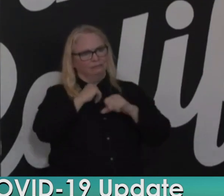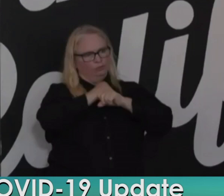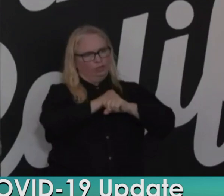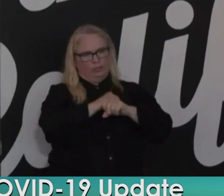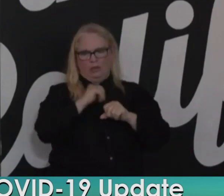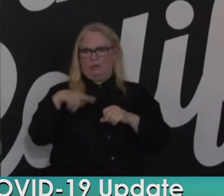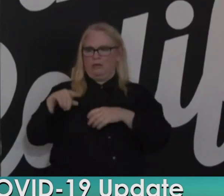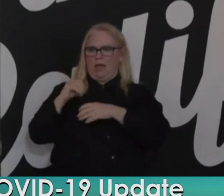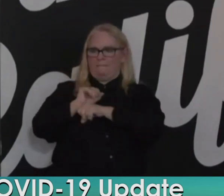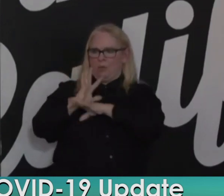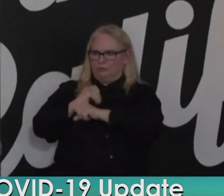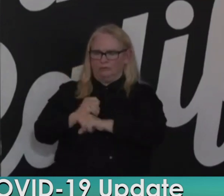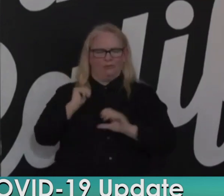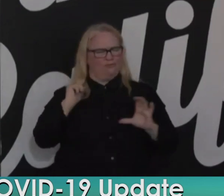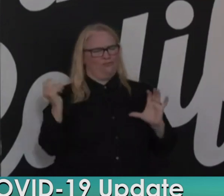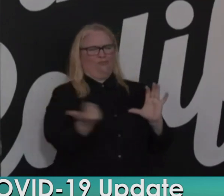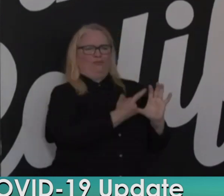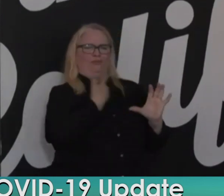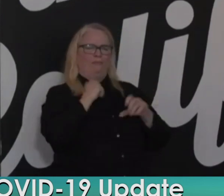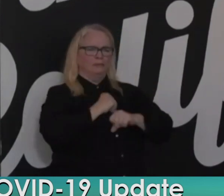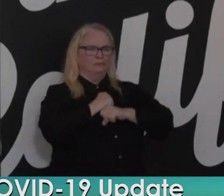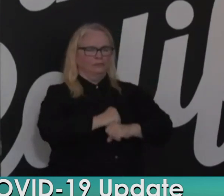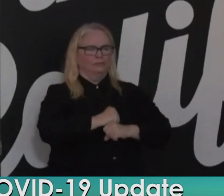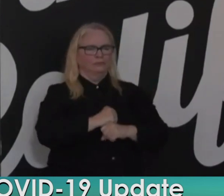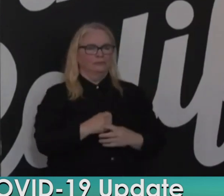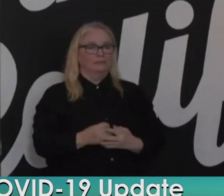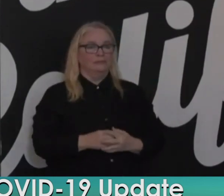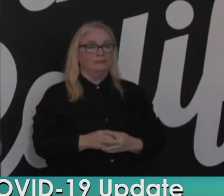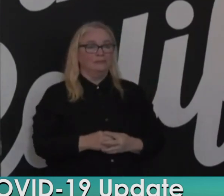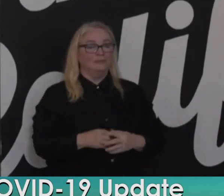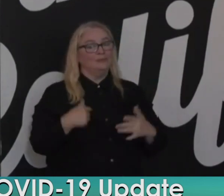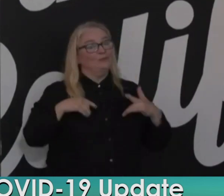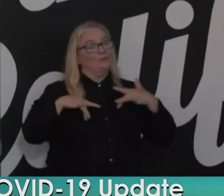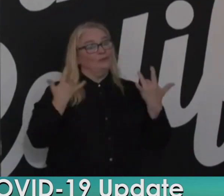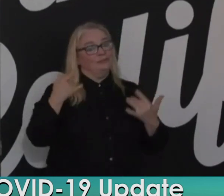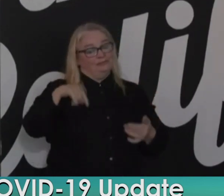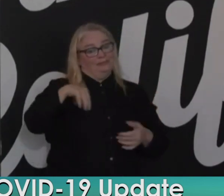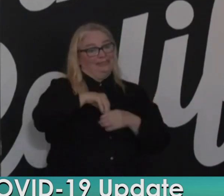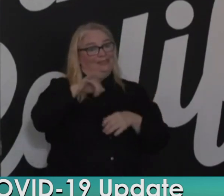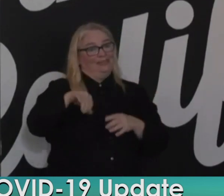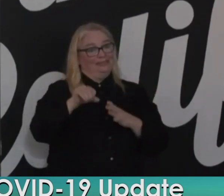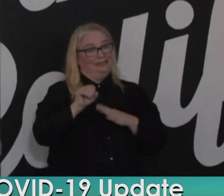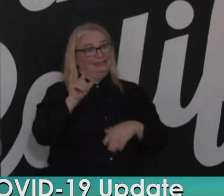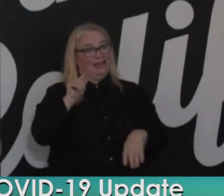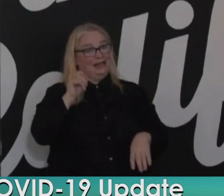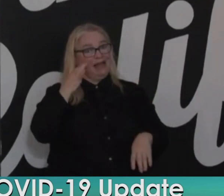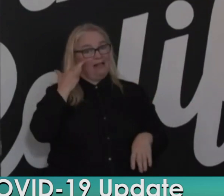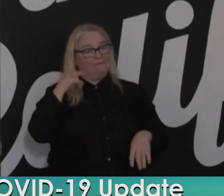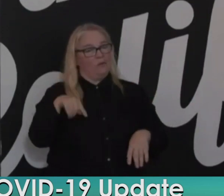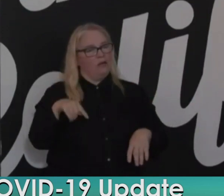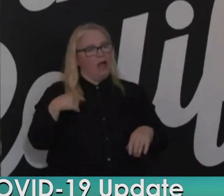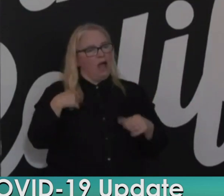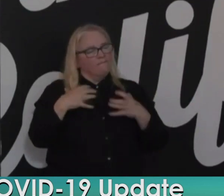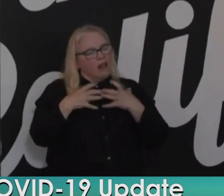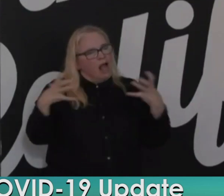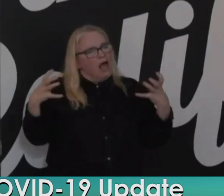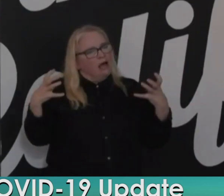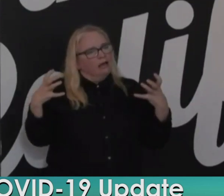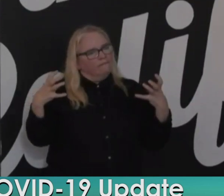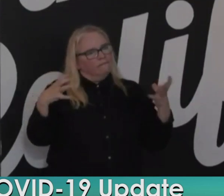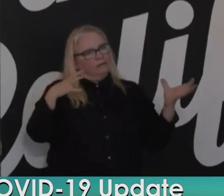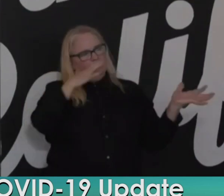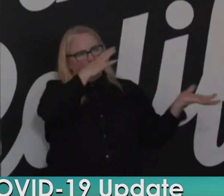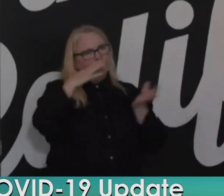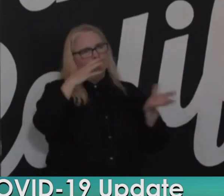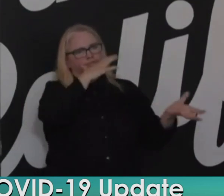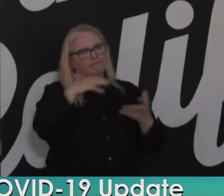in this state to have had substantial success in the last week in procurement of tens of millions